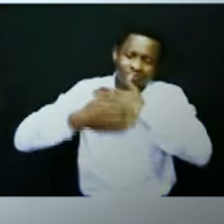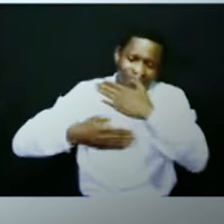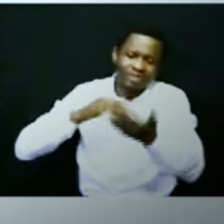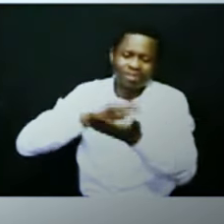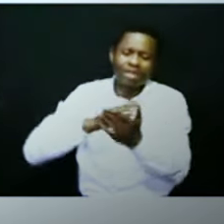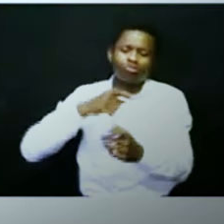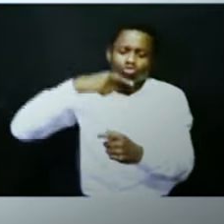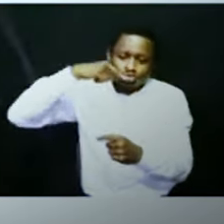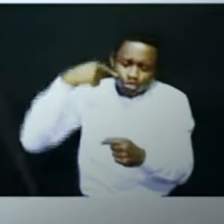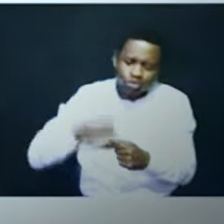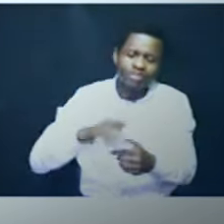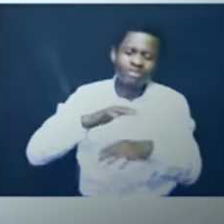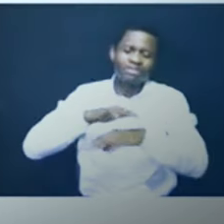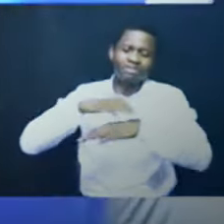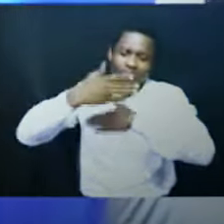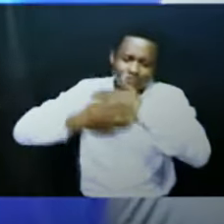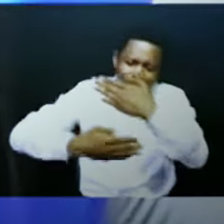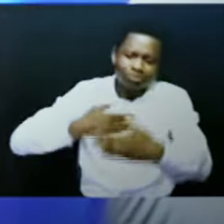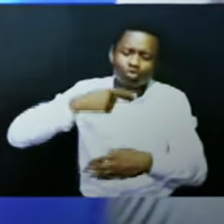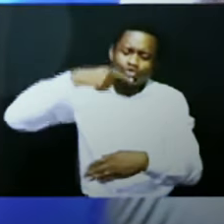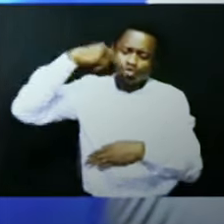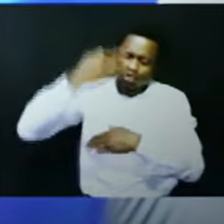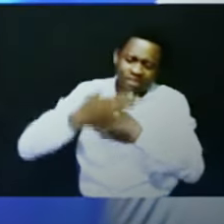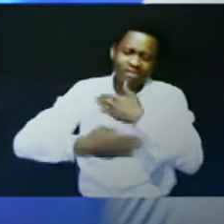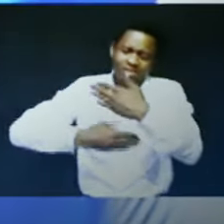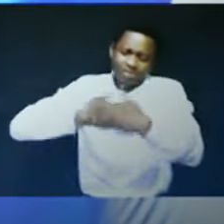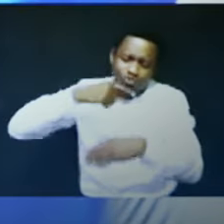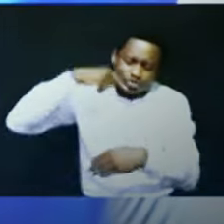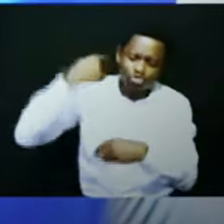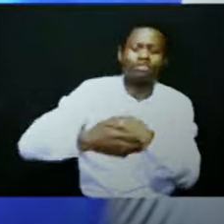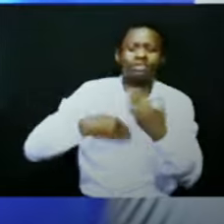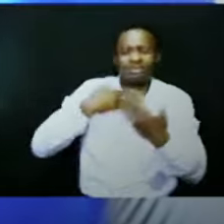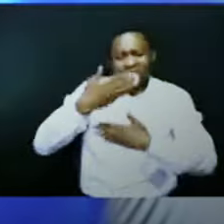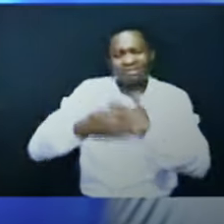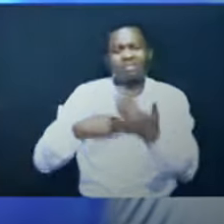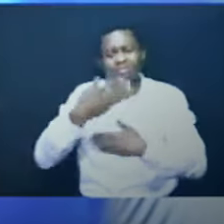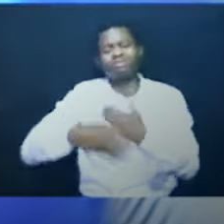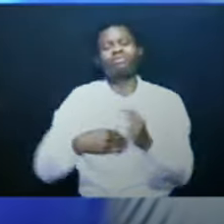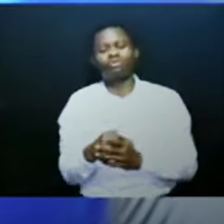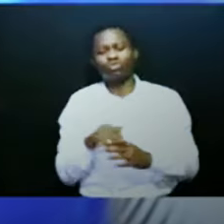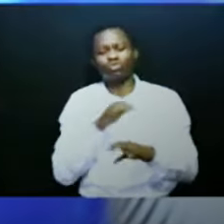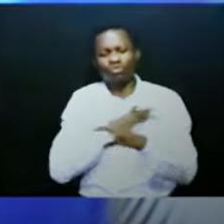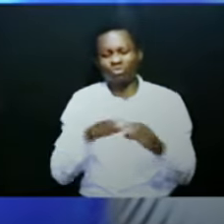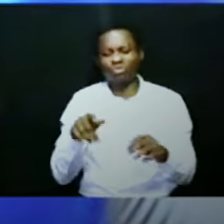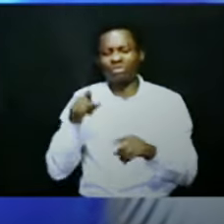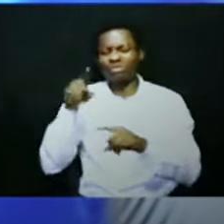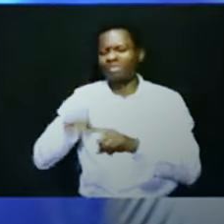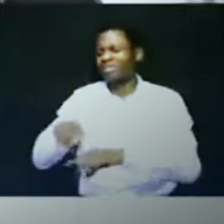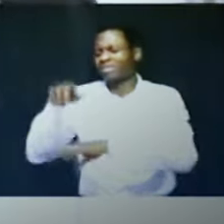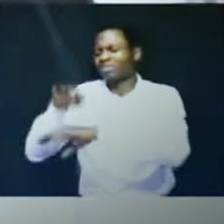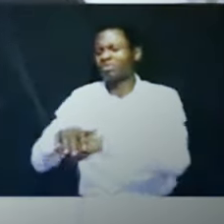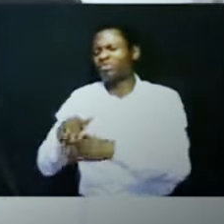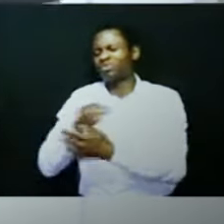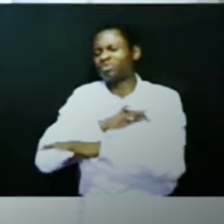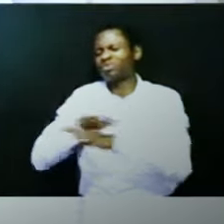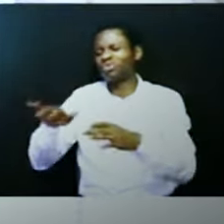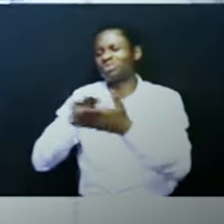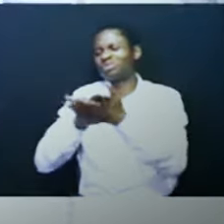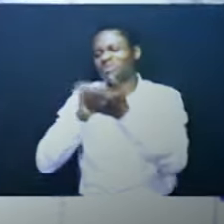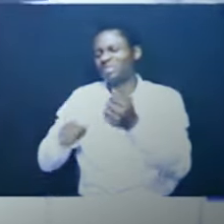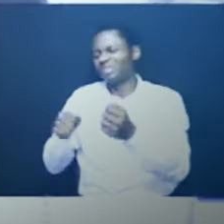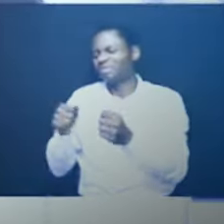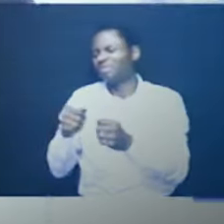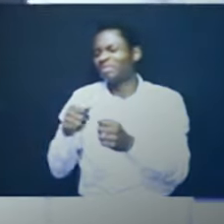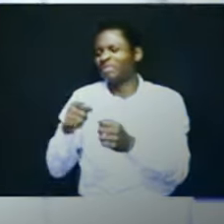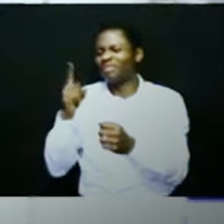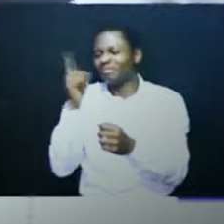days go by. Ebre ekwa mri ni nyina no na eye de na enigi ebe. So don't let's resettle on superstition. Te mumma ye mumma ya dwini